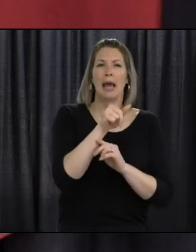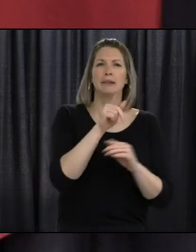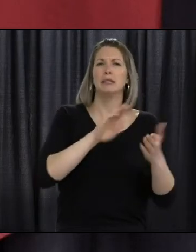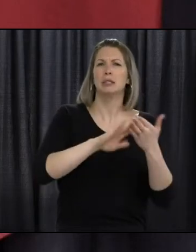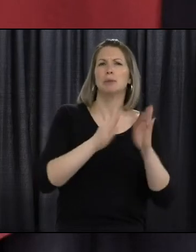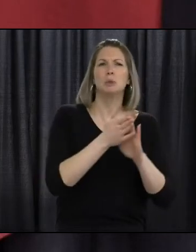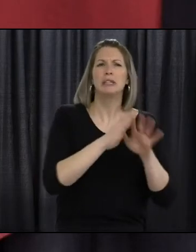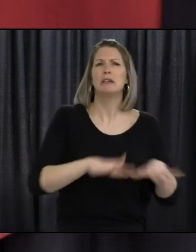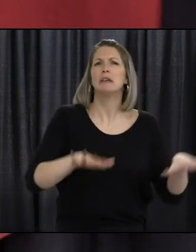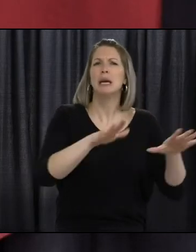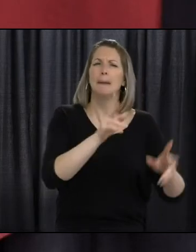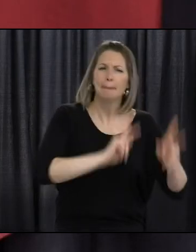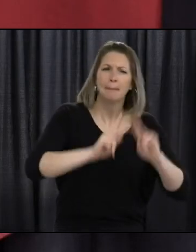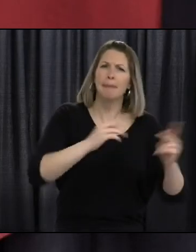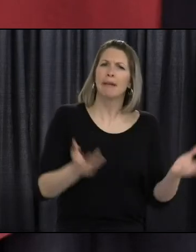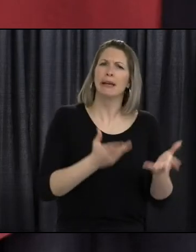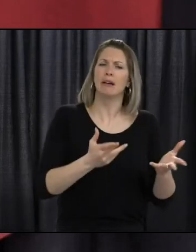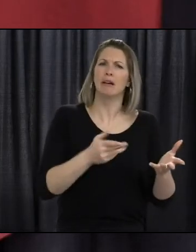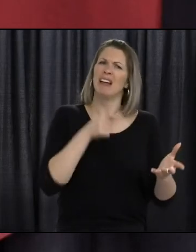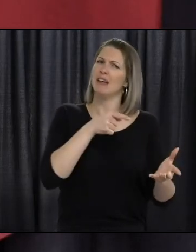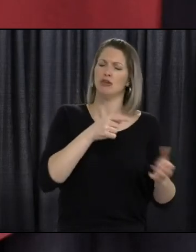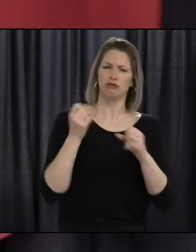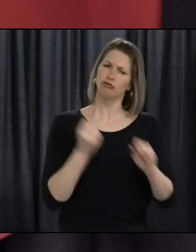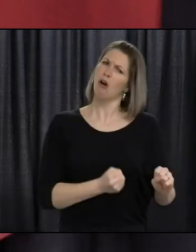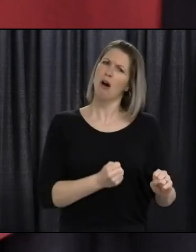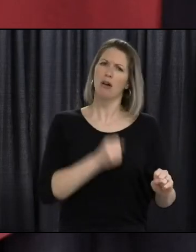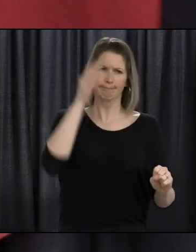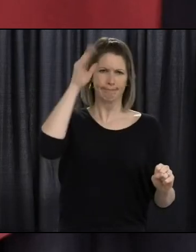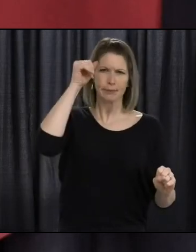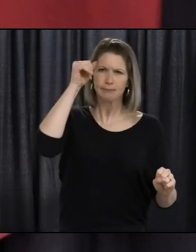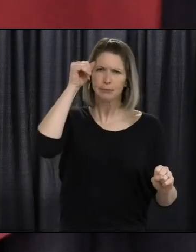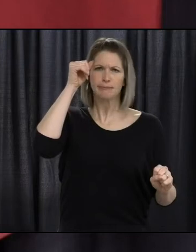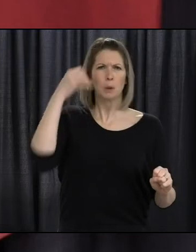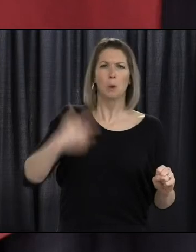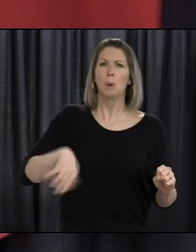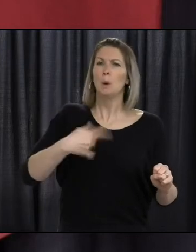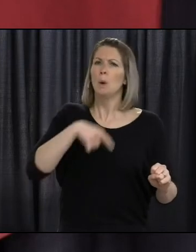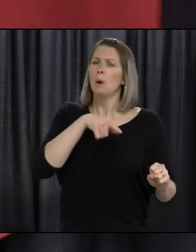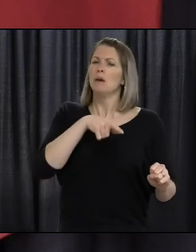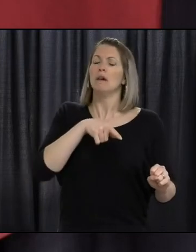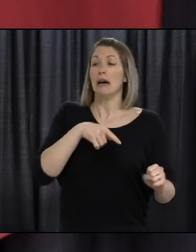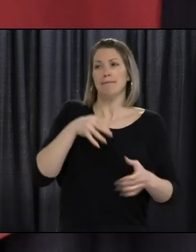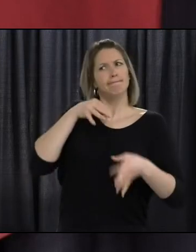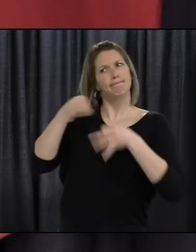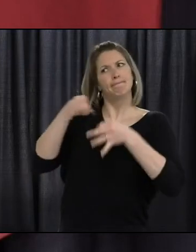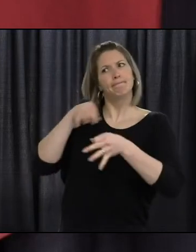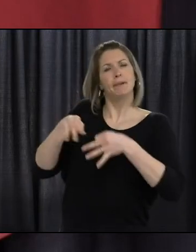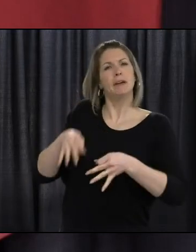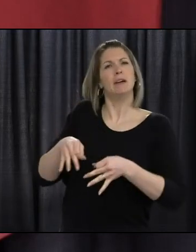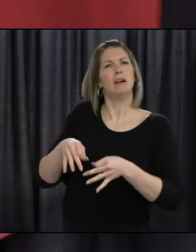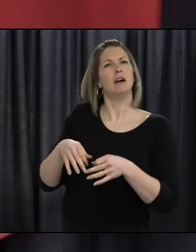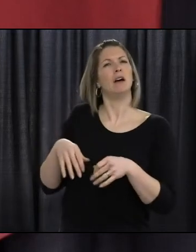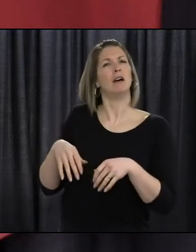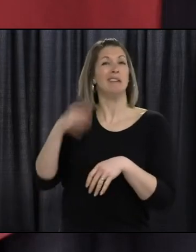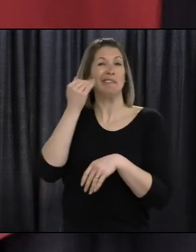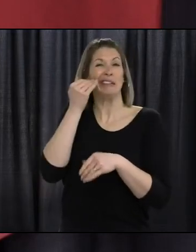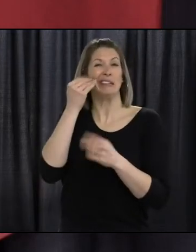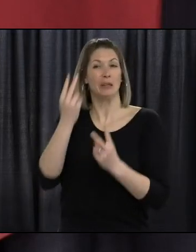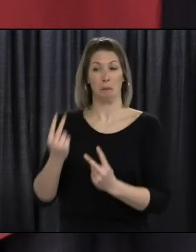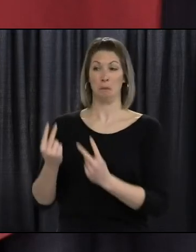we can do it again. And although that we've been internationally known for the great work that we did in 9/11 that come from